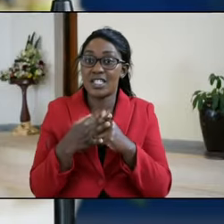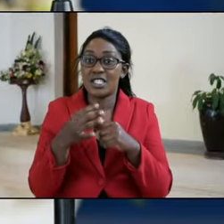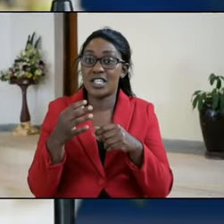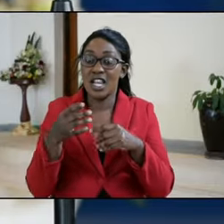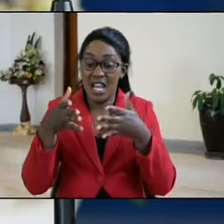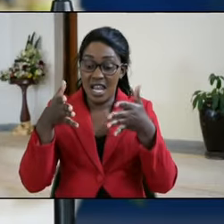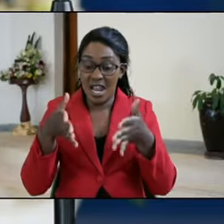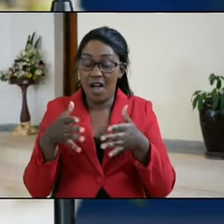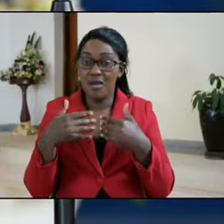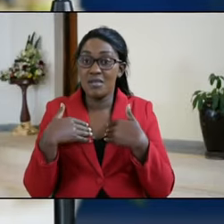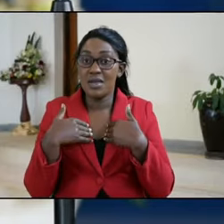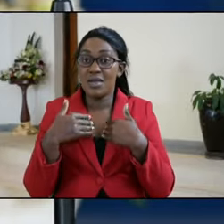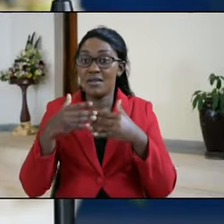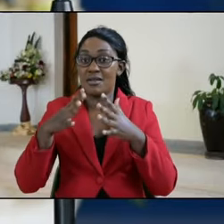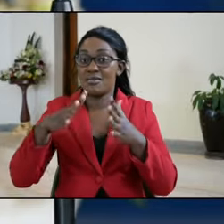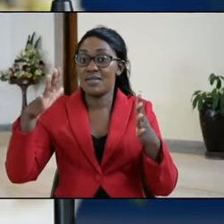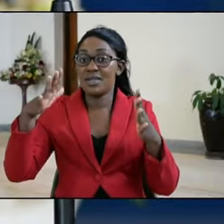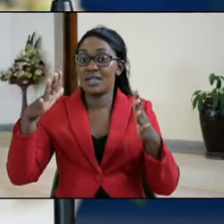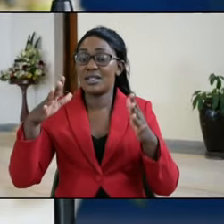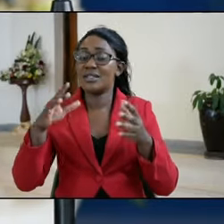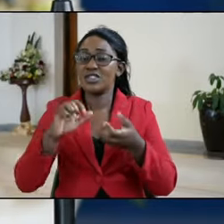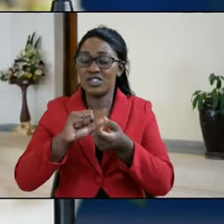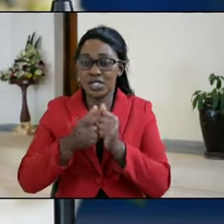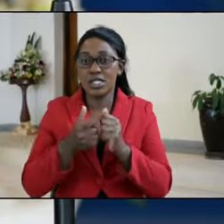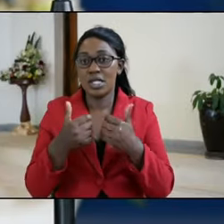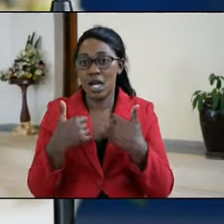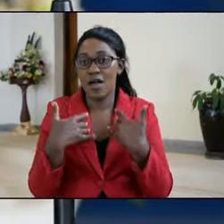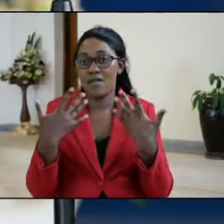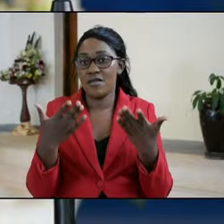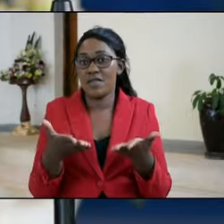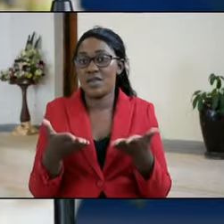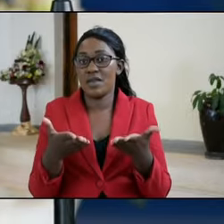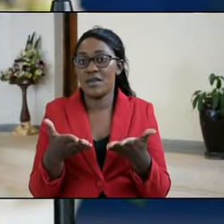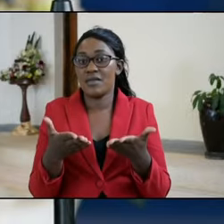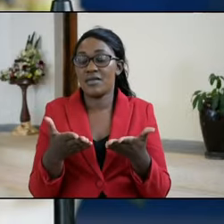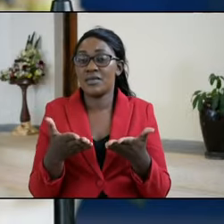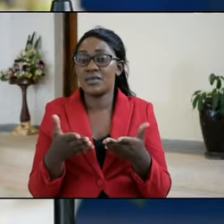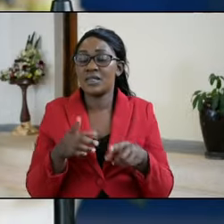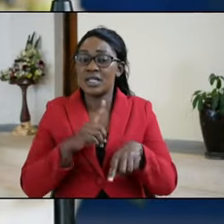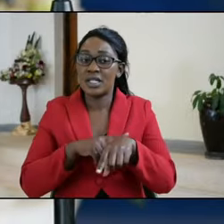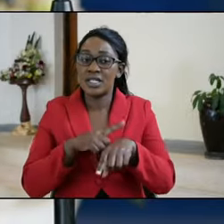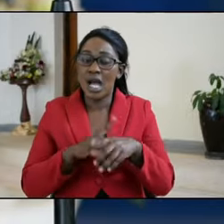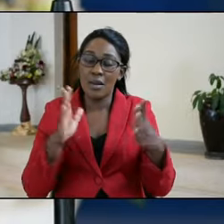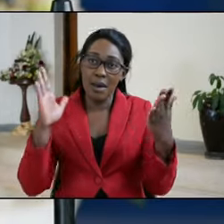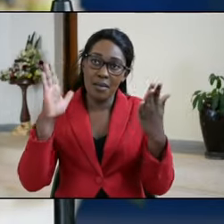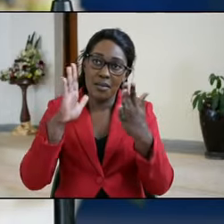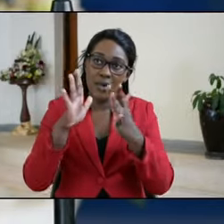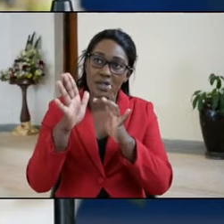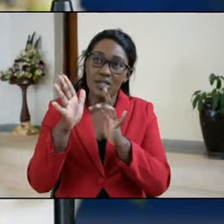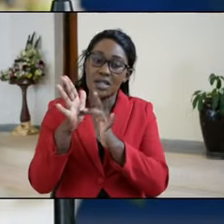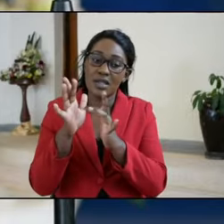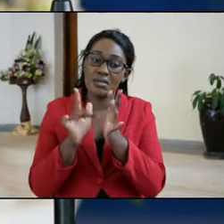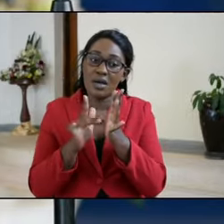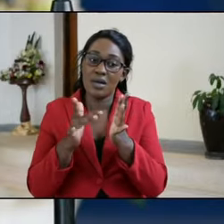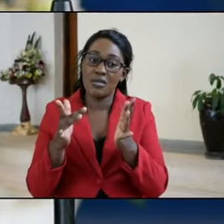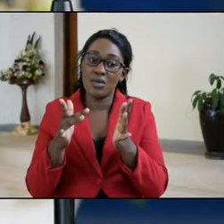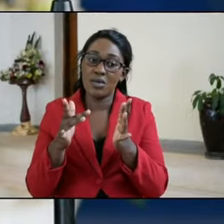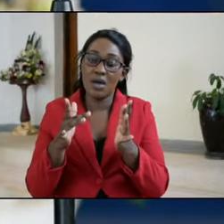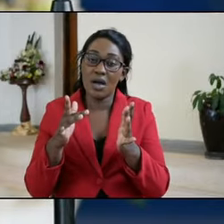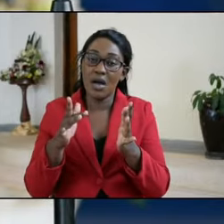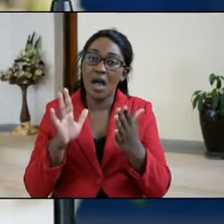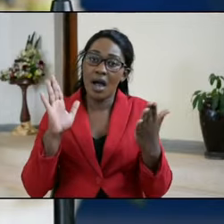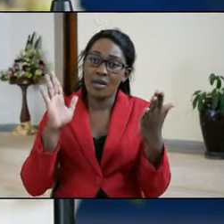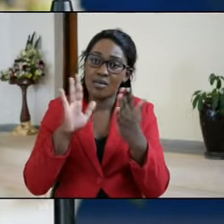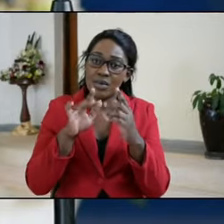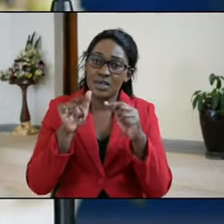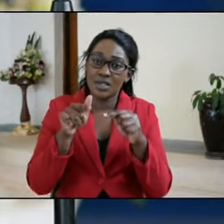to Revelation. So we approach it with faith, we approach it with belief, and then we get the benefits that are promised to